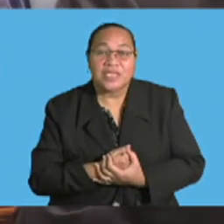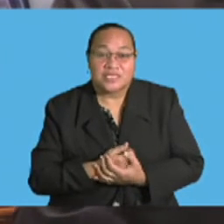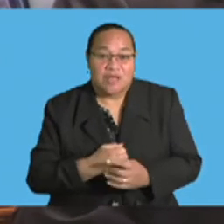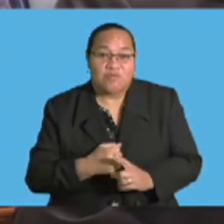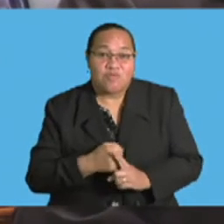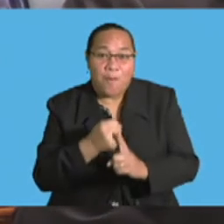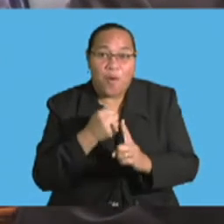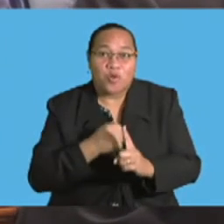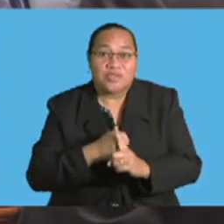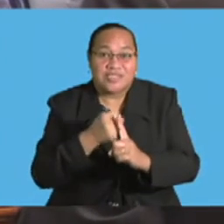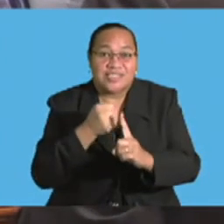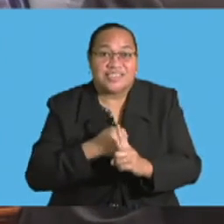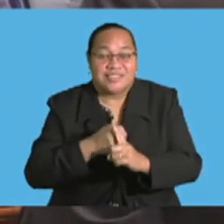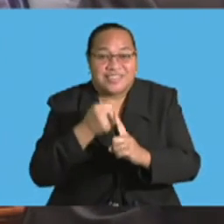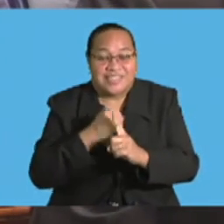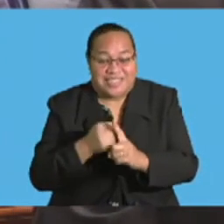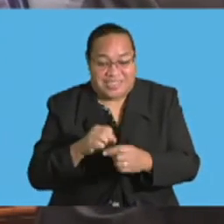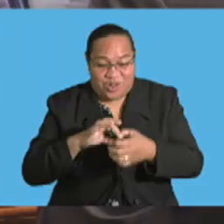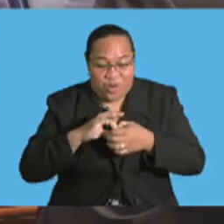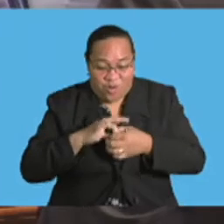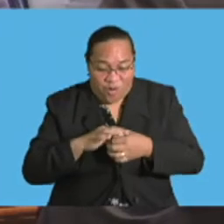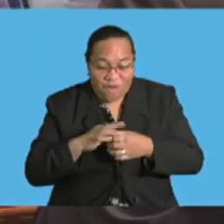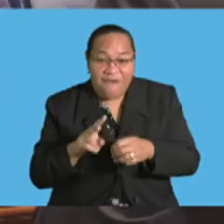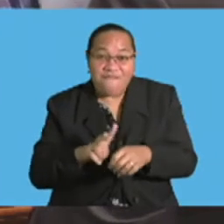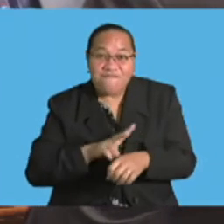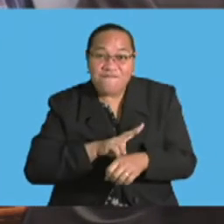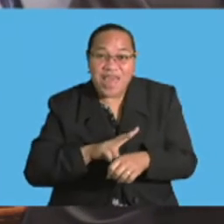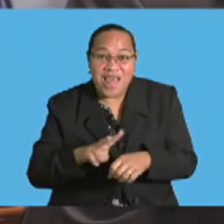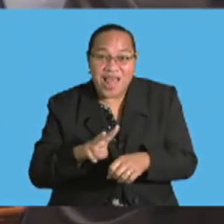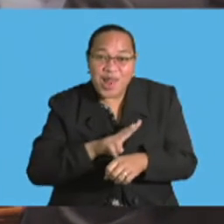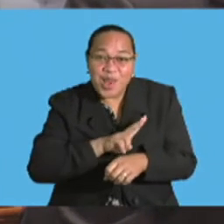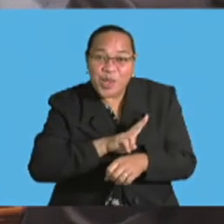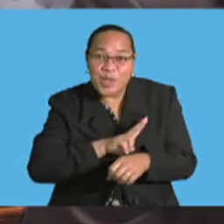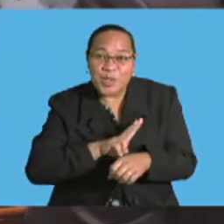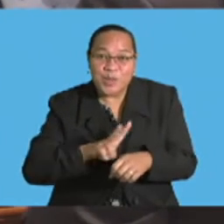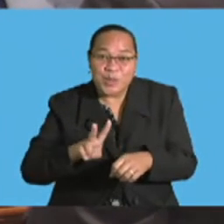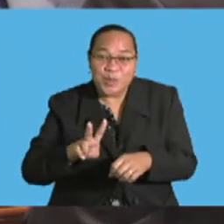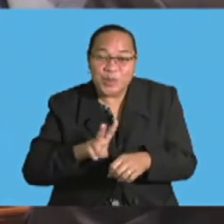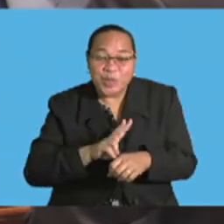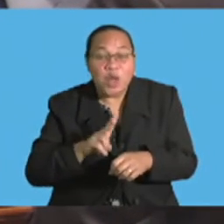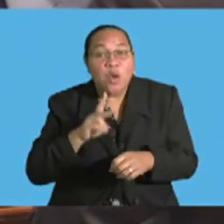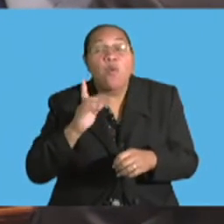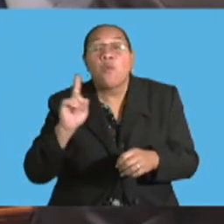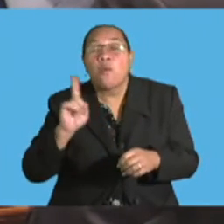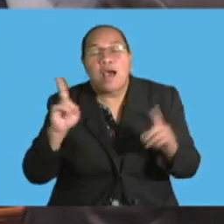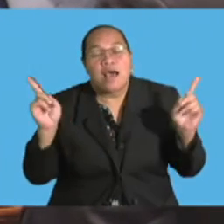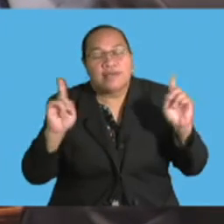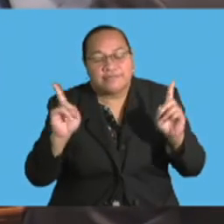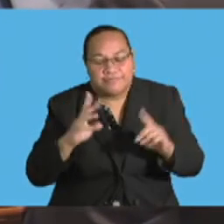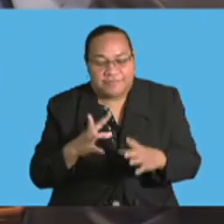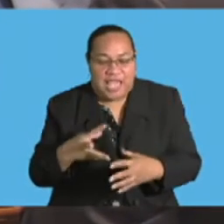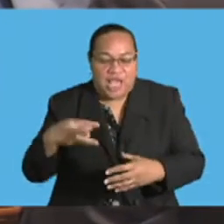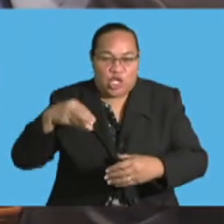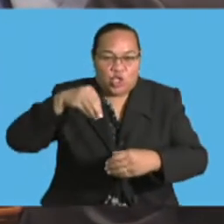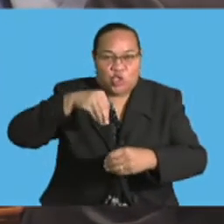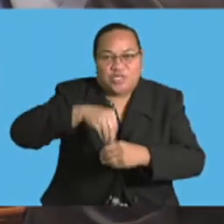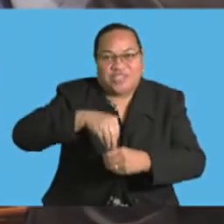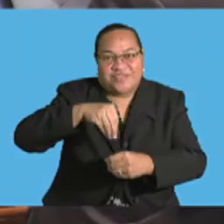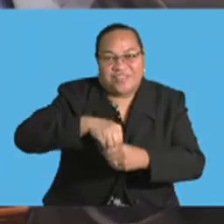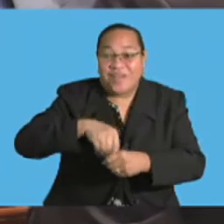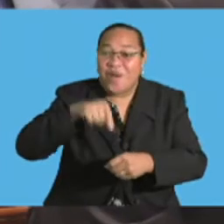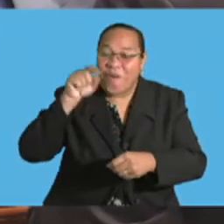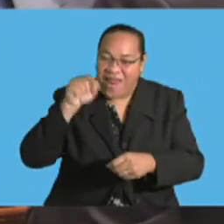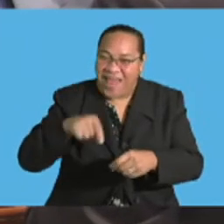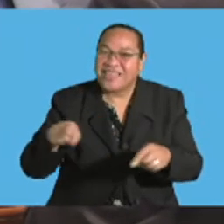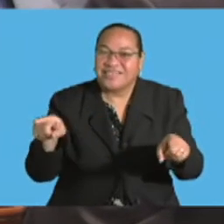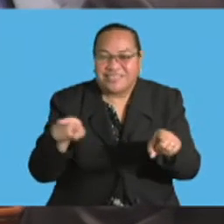promoting in its values what we call inclusivity, and this project is